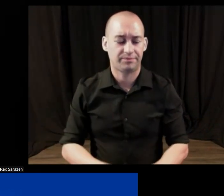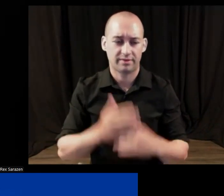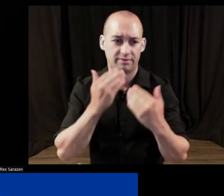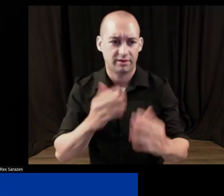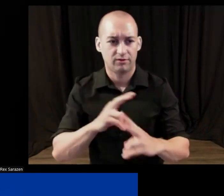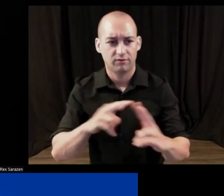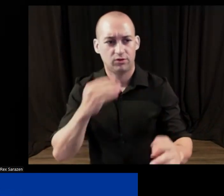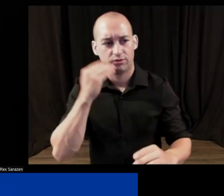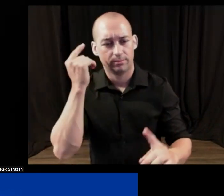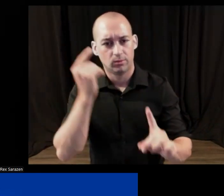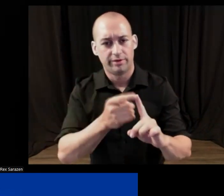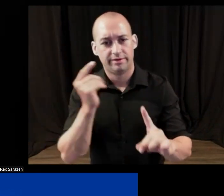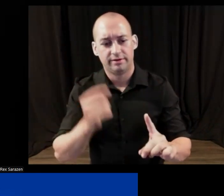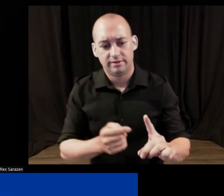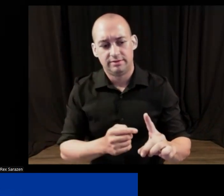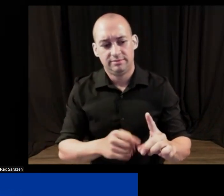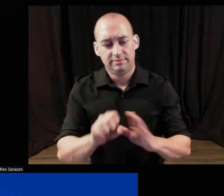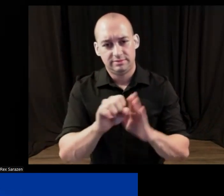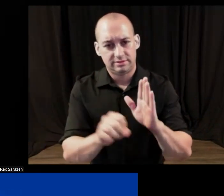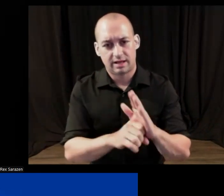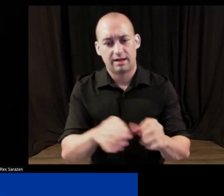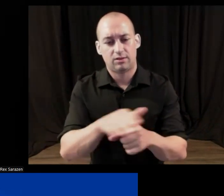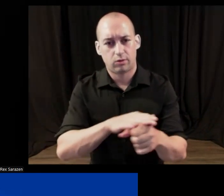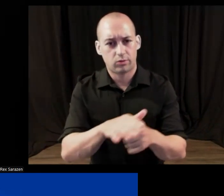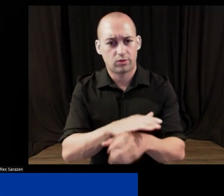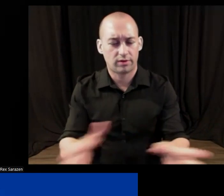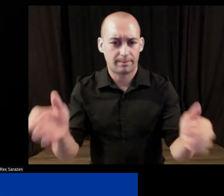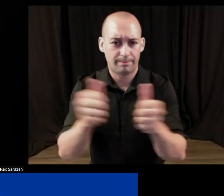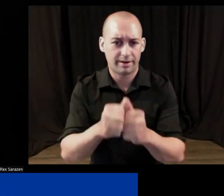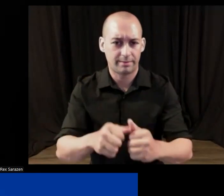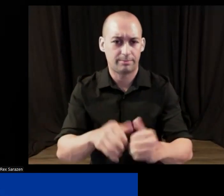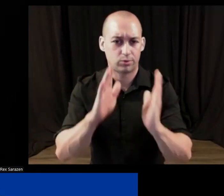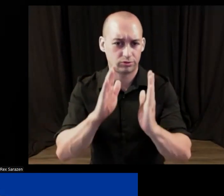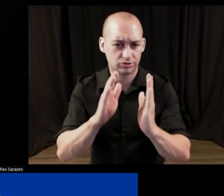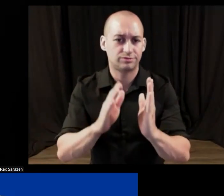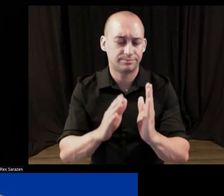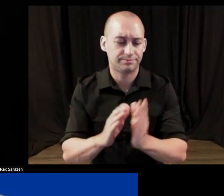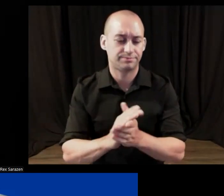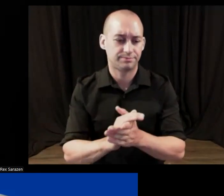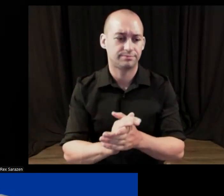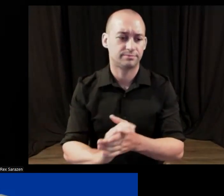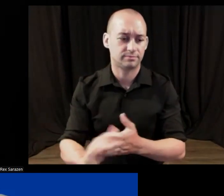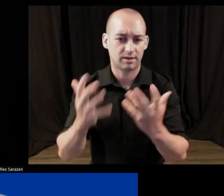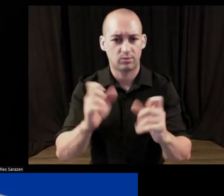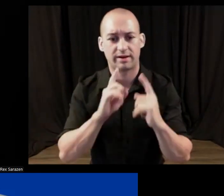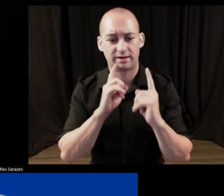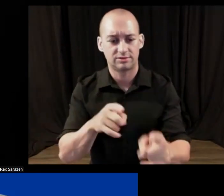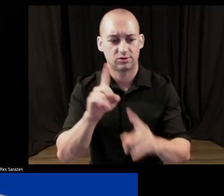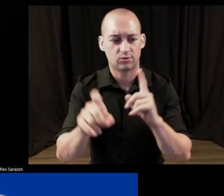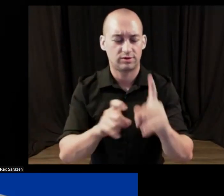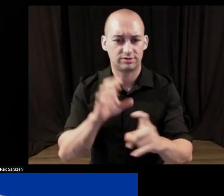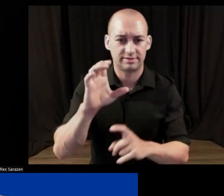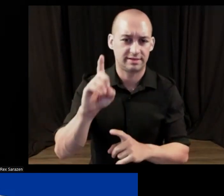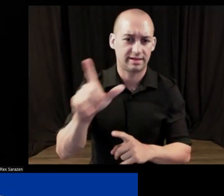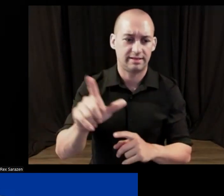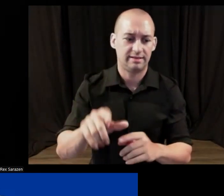good point. It's state and local combined approaches. Also wanted to answer a question that somebody elevated in the chat,